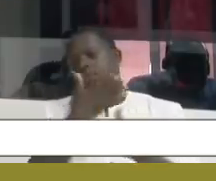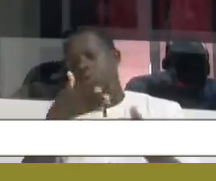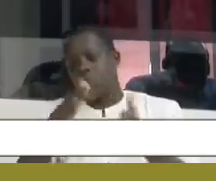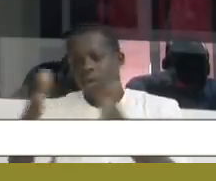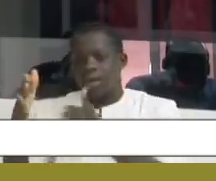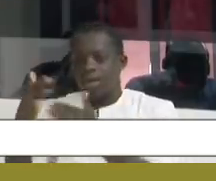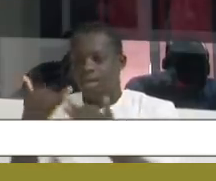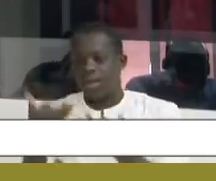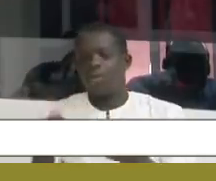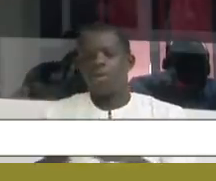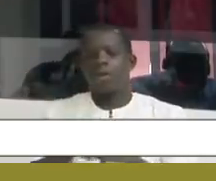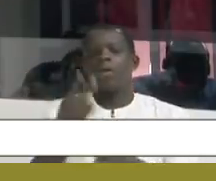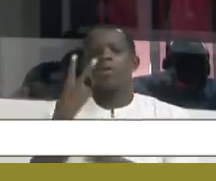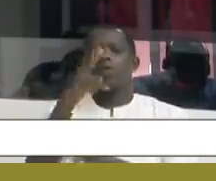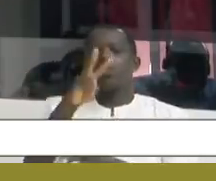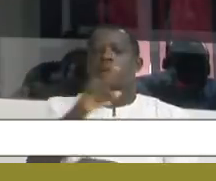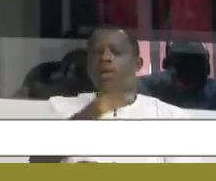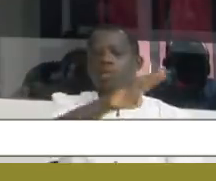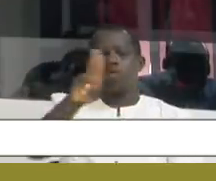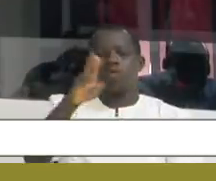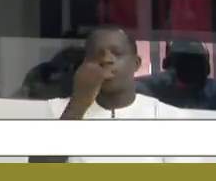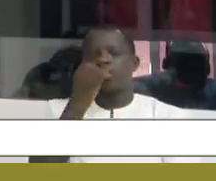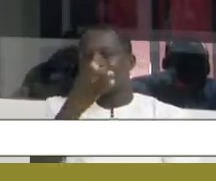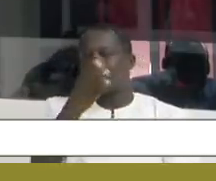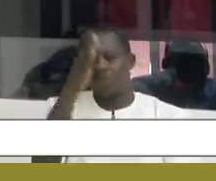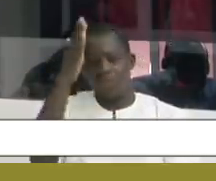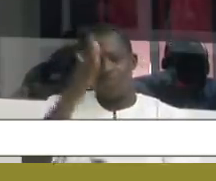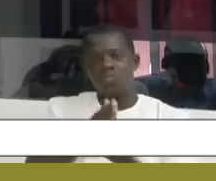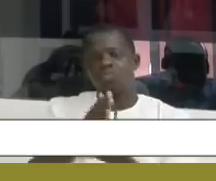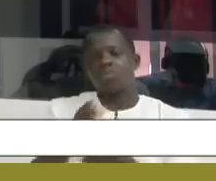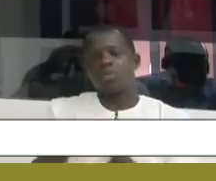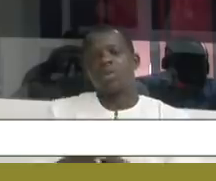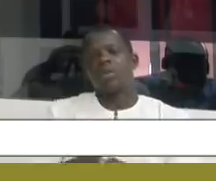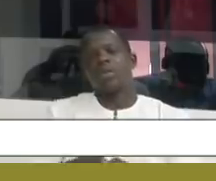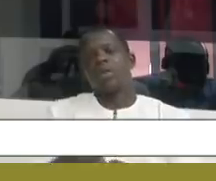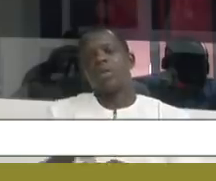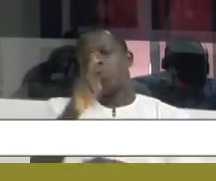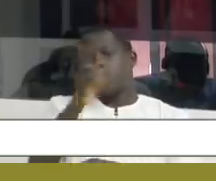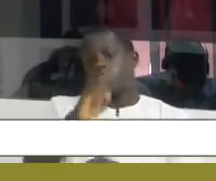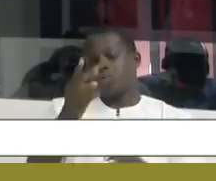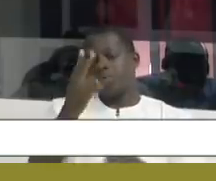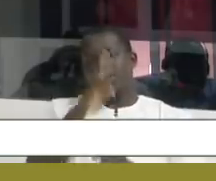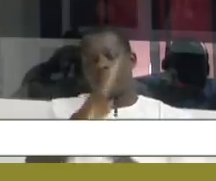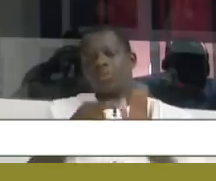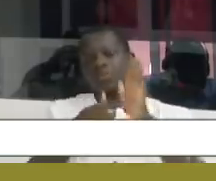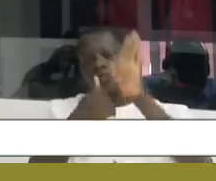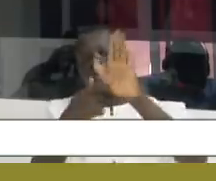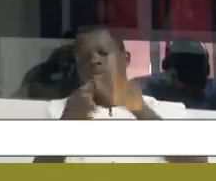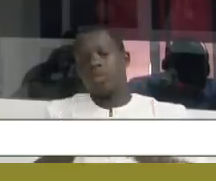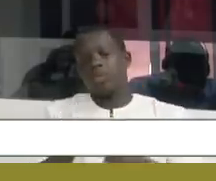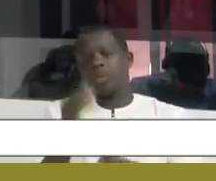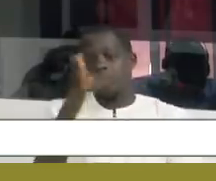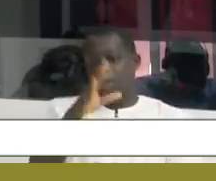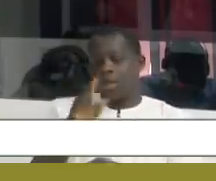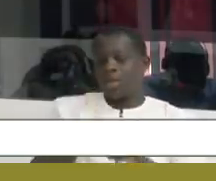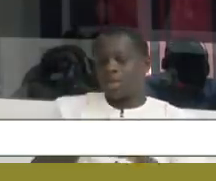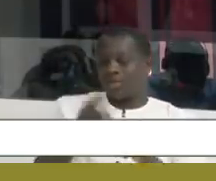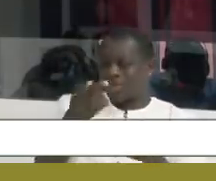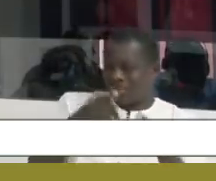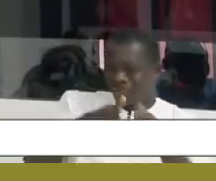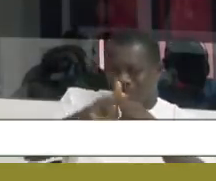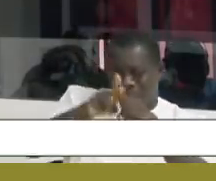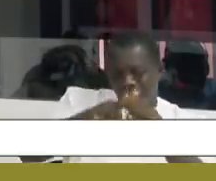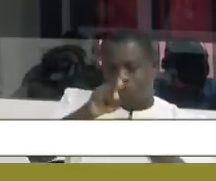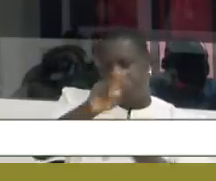look like you're not telling the truth? Because that is what you are trying to insinuate. But does it look like it? That you're not speaking the truth? That is what you